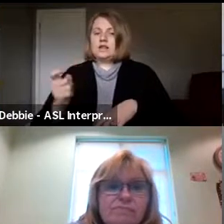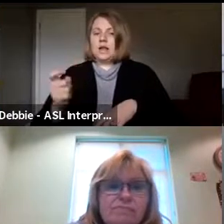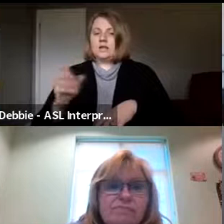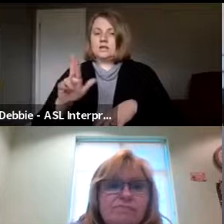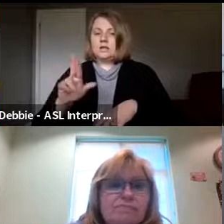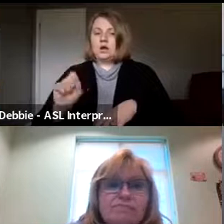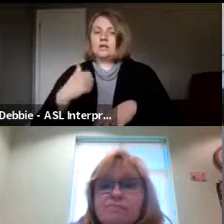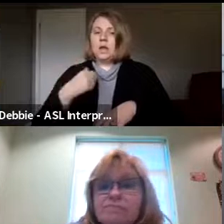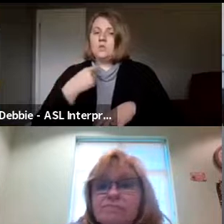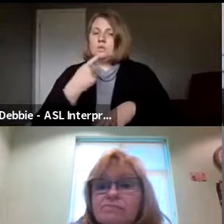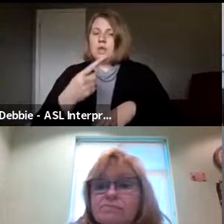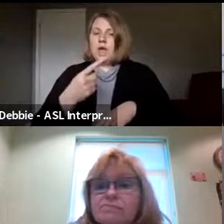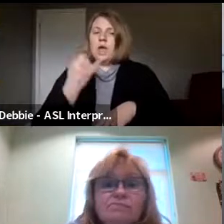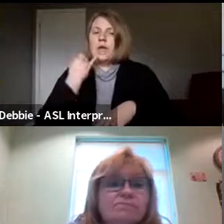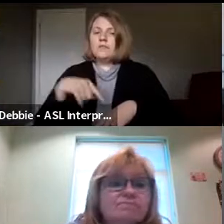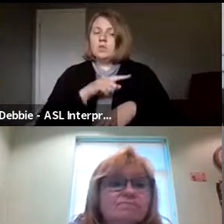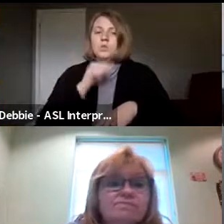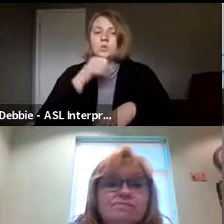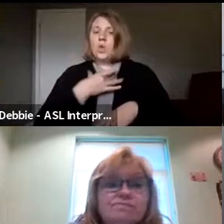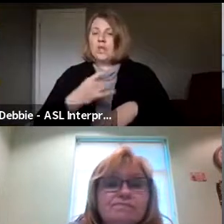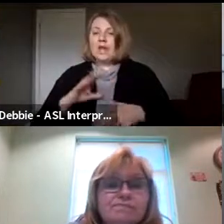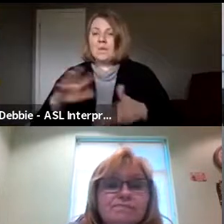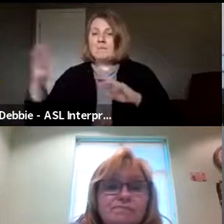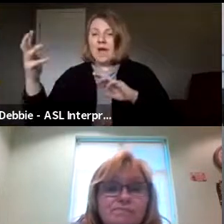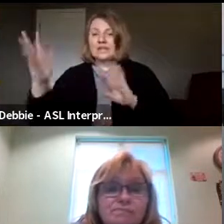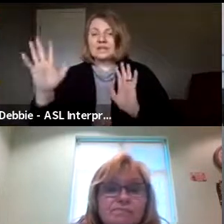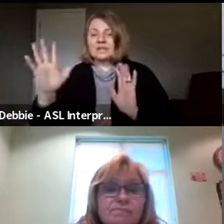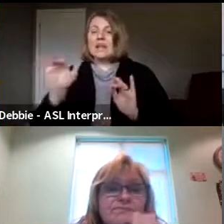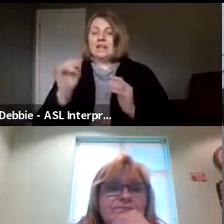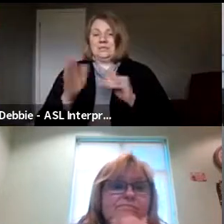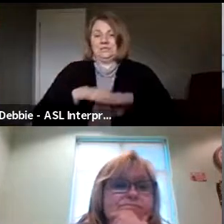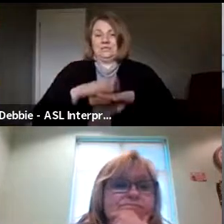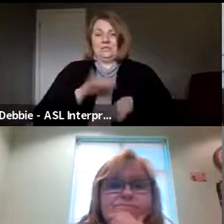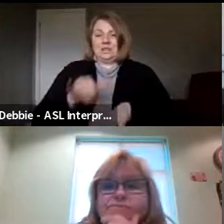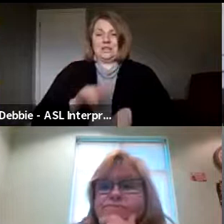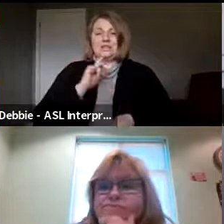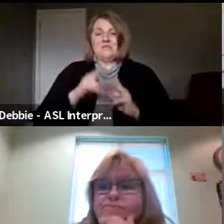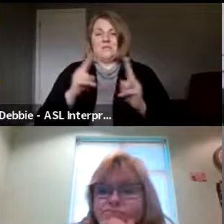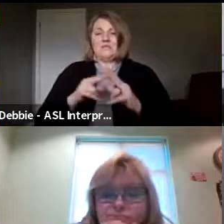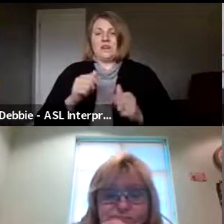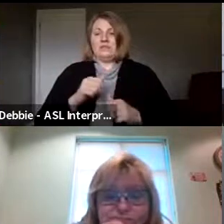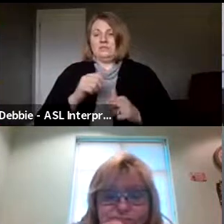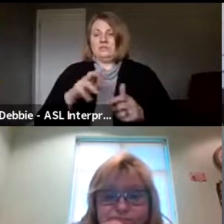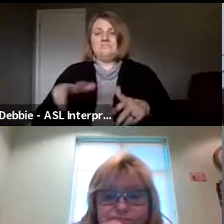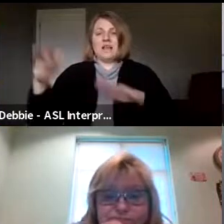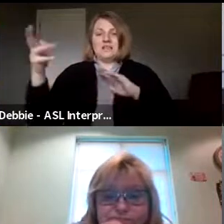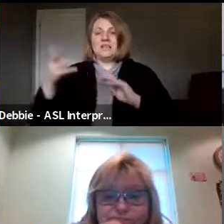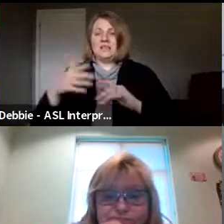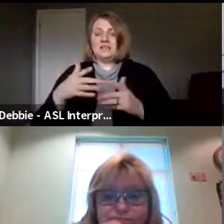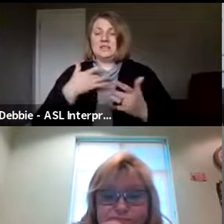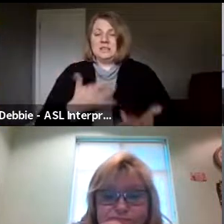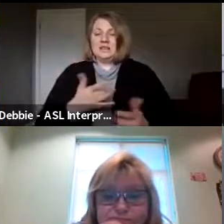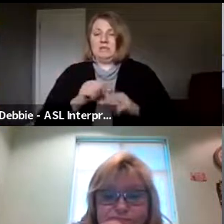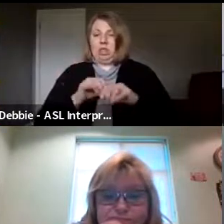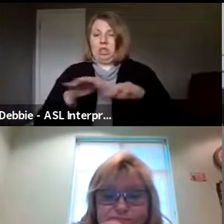mess averse, this is the messiest thing. That's just the messiest thing. The